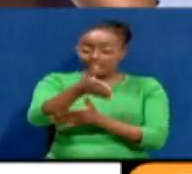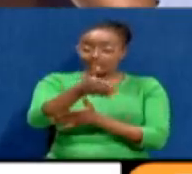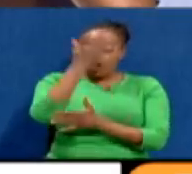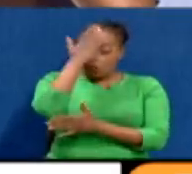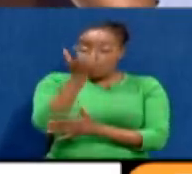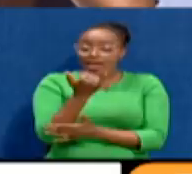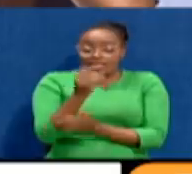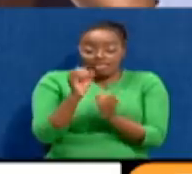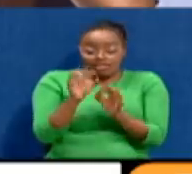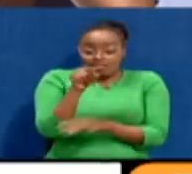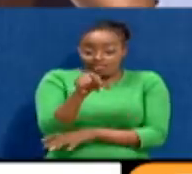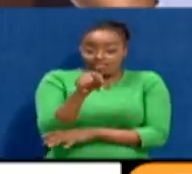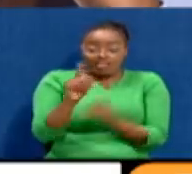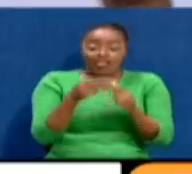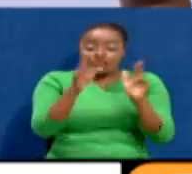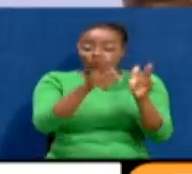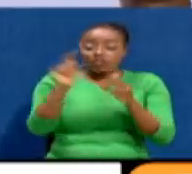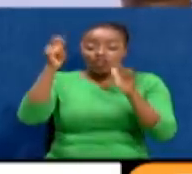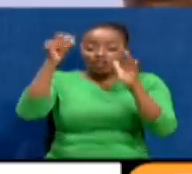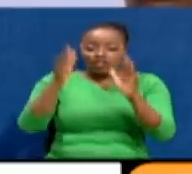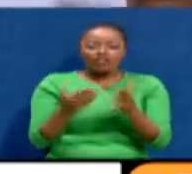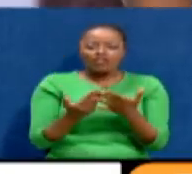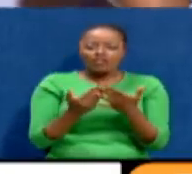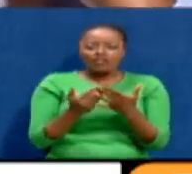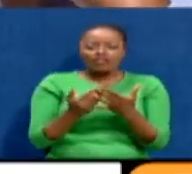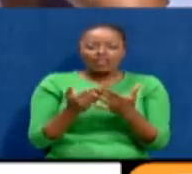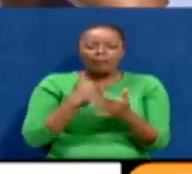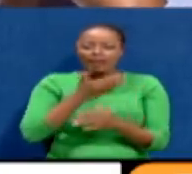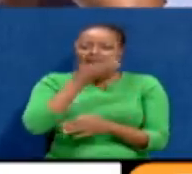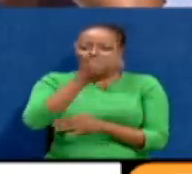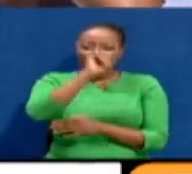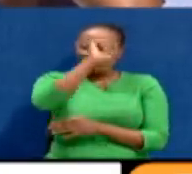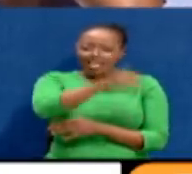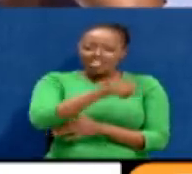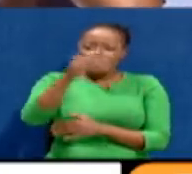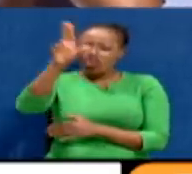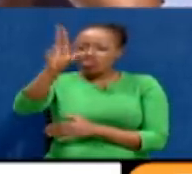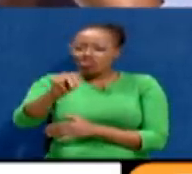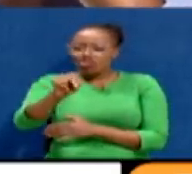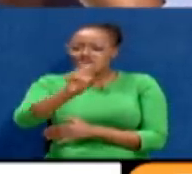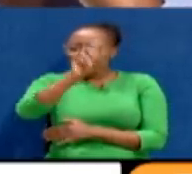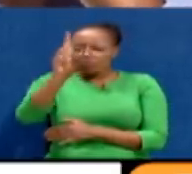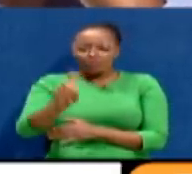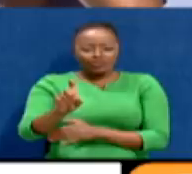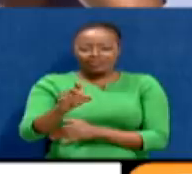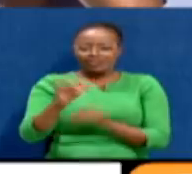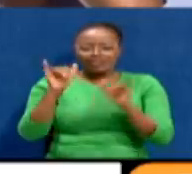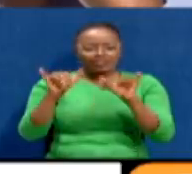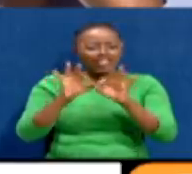that, because if that was ordinary Kenyans... it's long since I answered yes or no in any question.